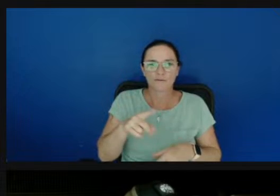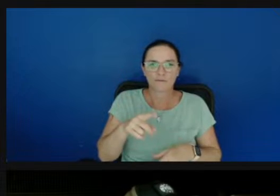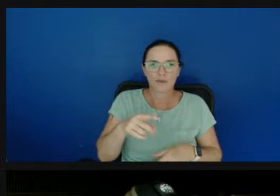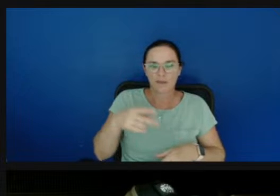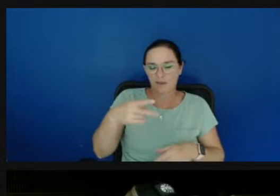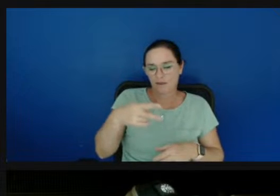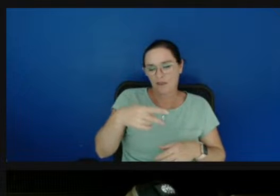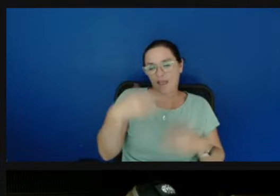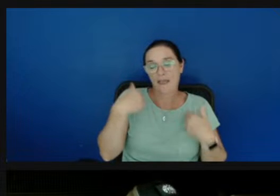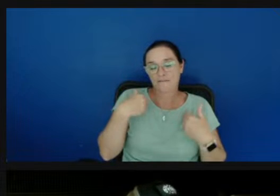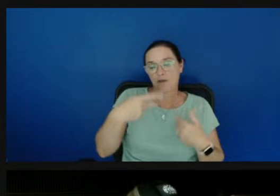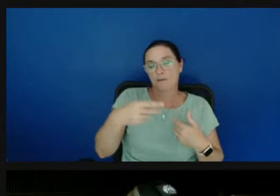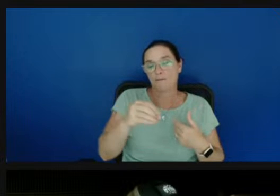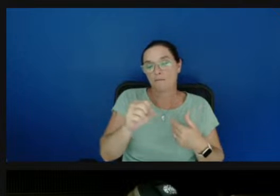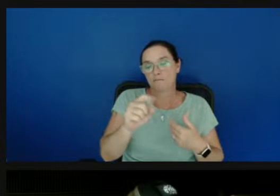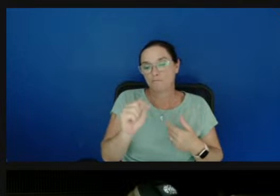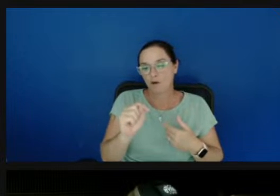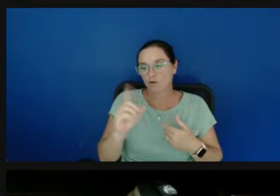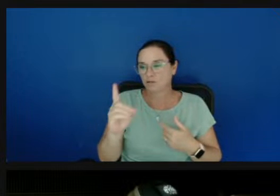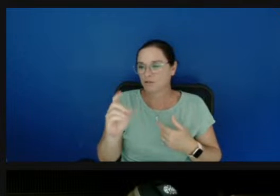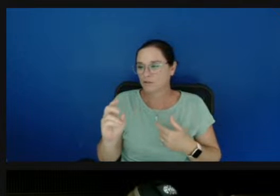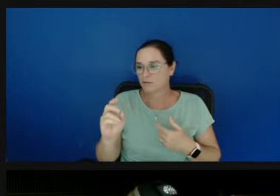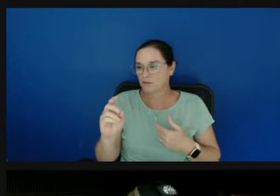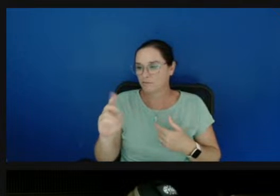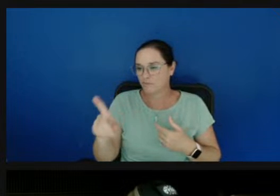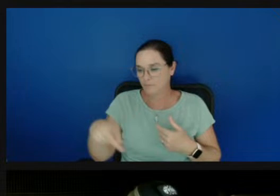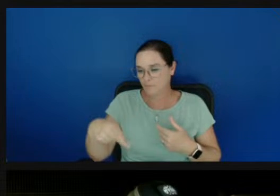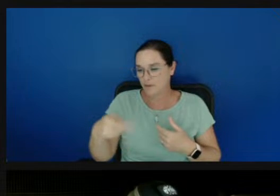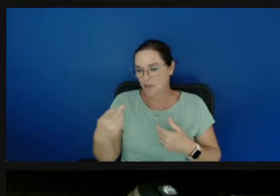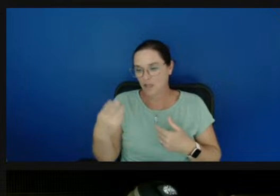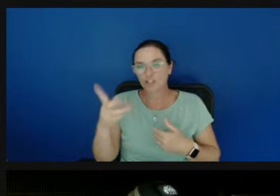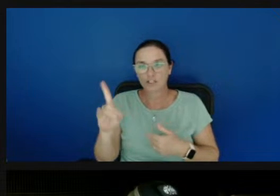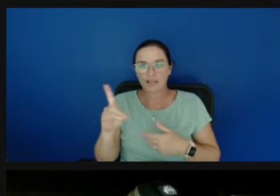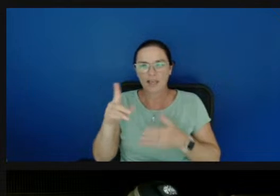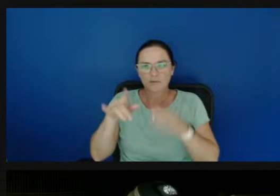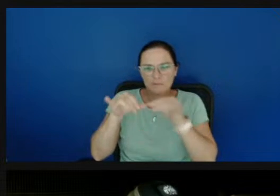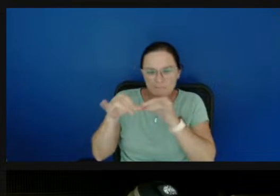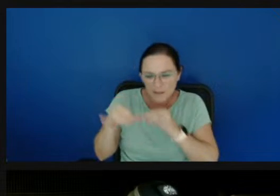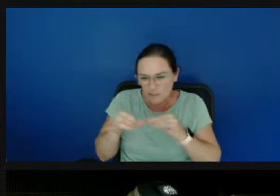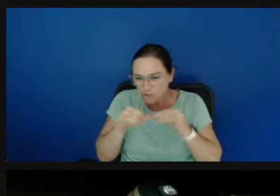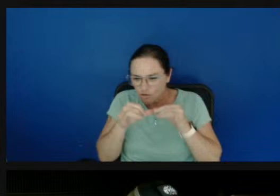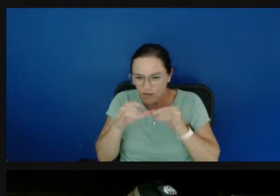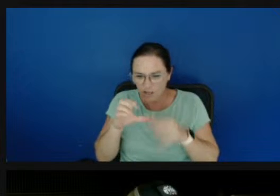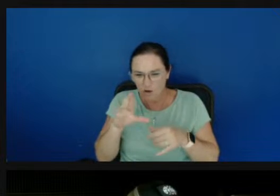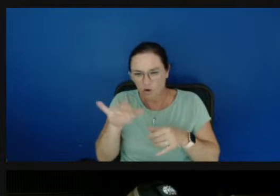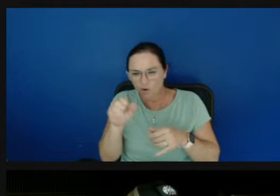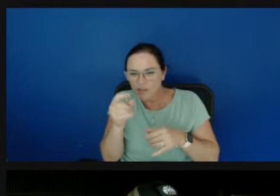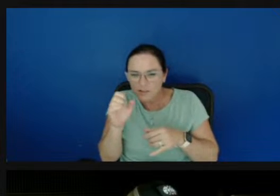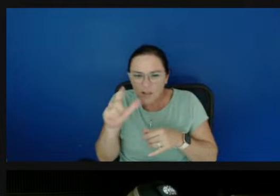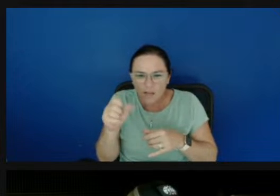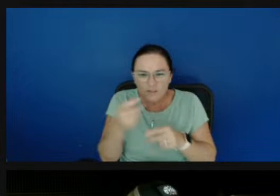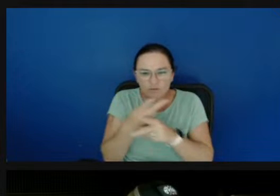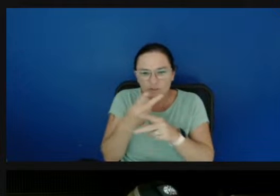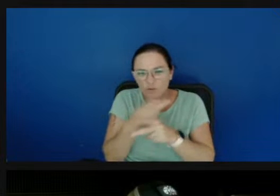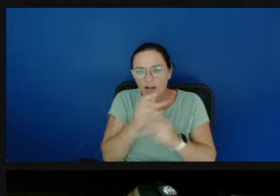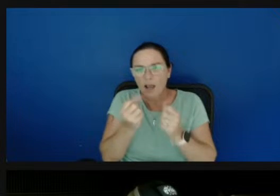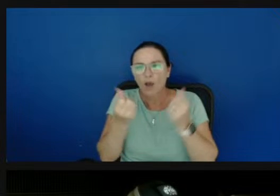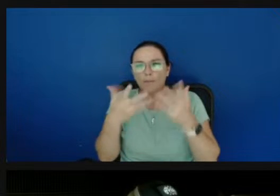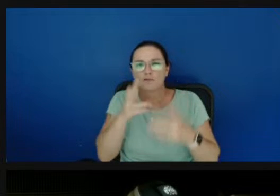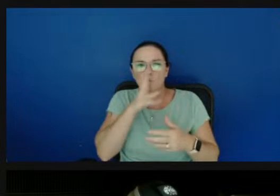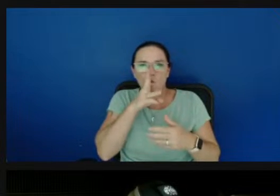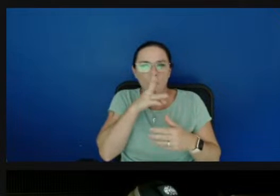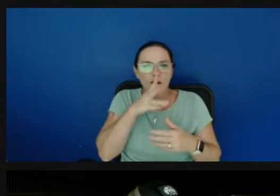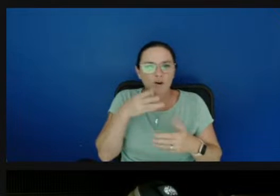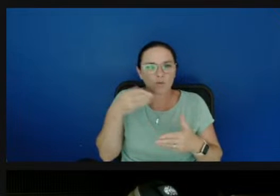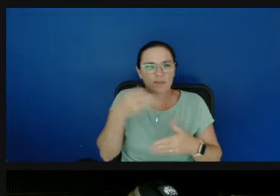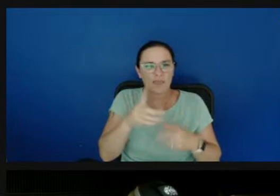looking at that ash and measuring properties of the crystals to figure out how much water was in the melt when it